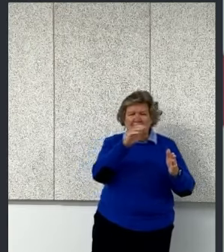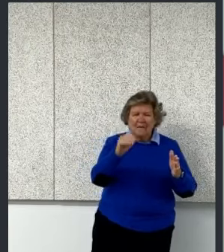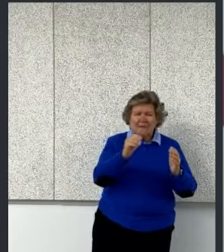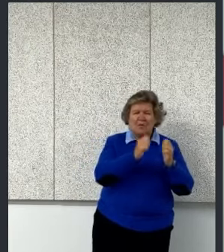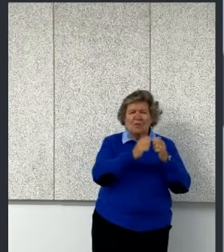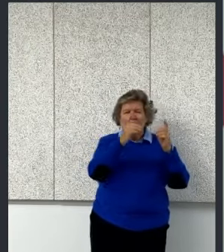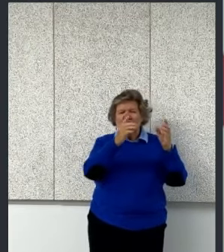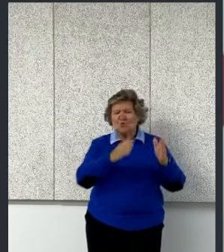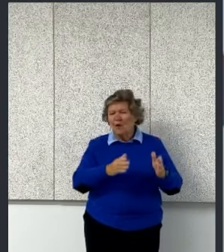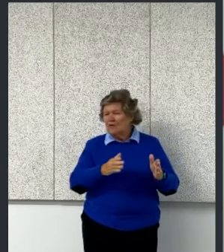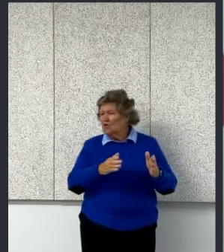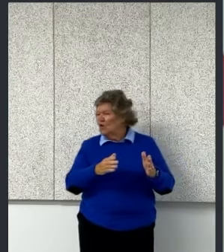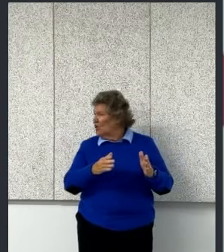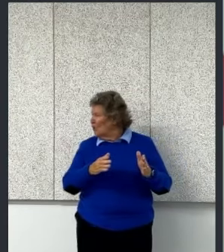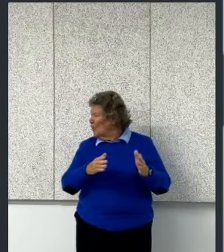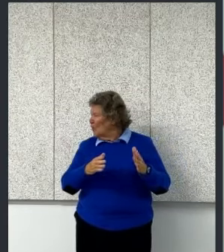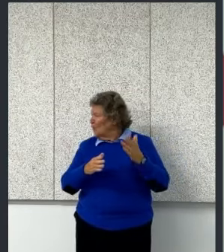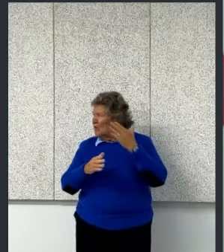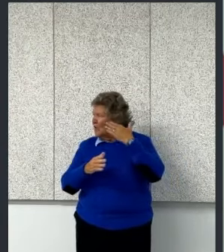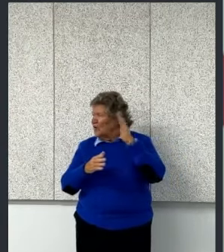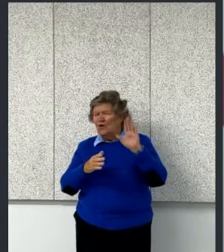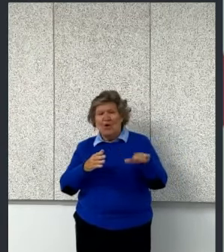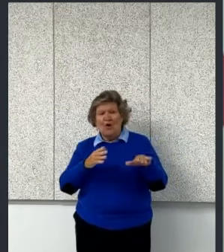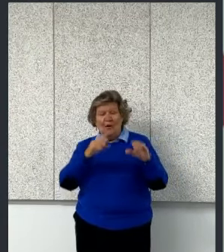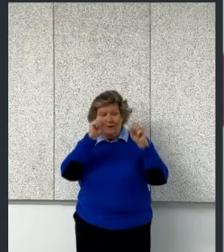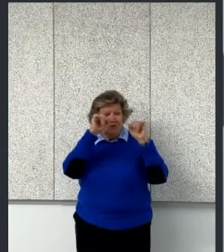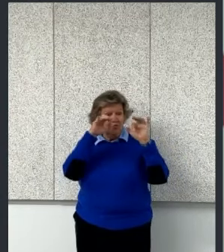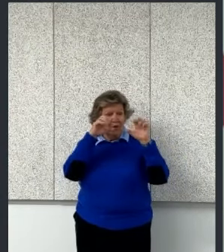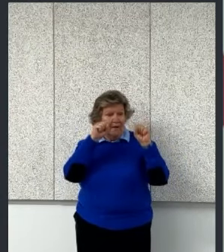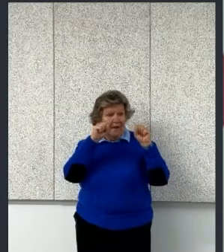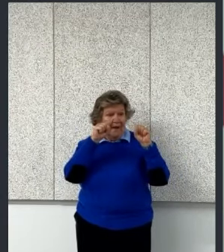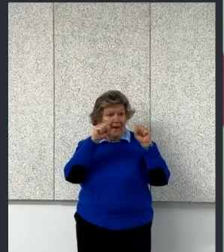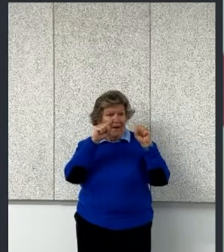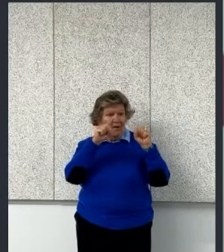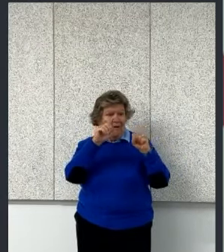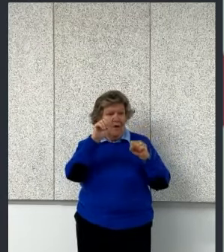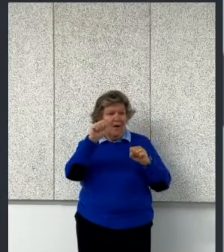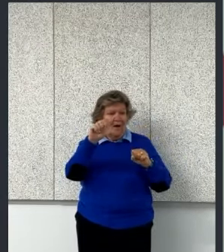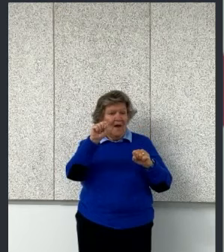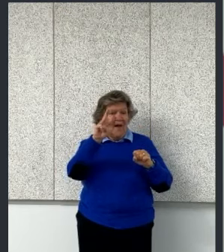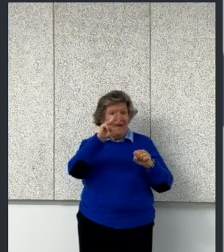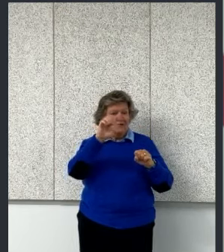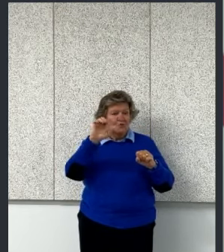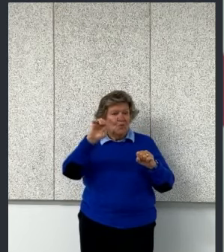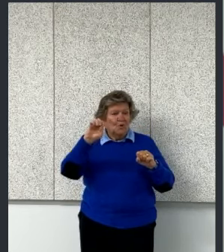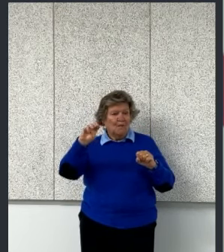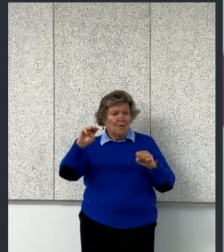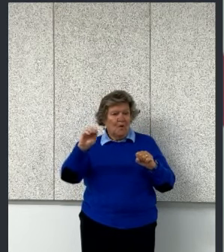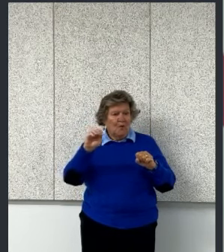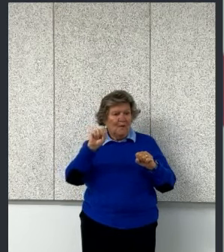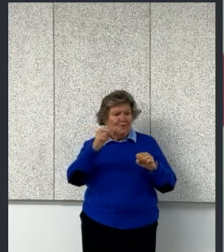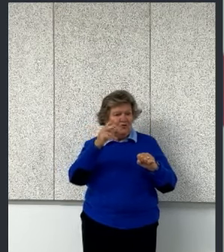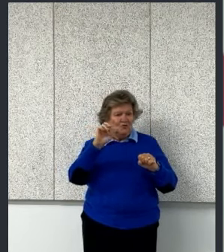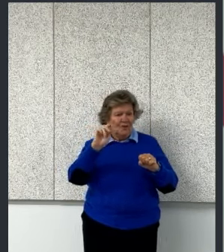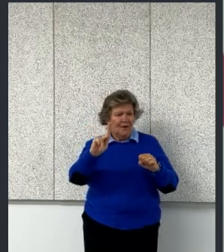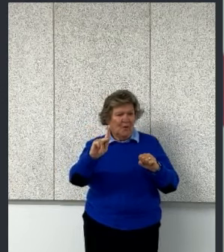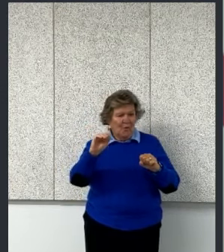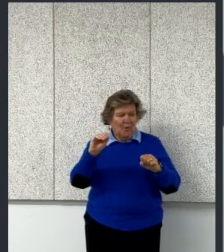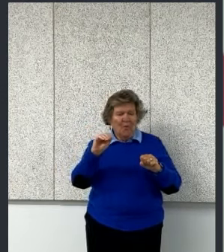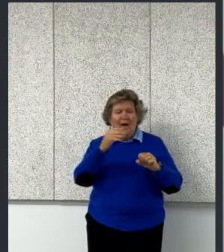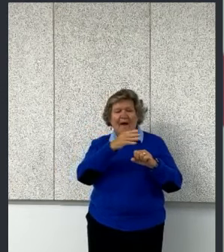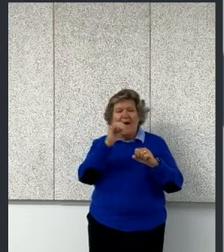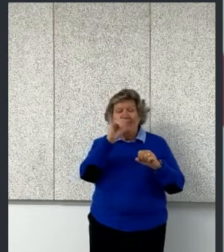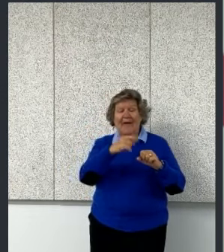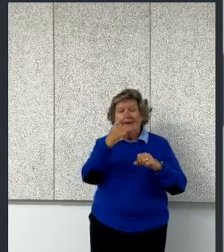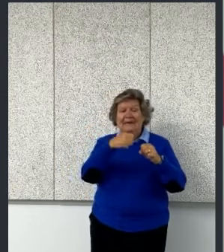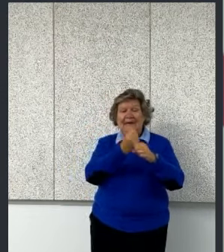director, human being extraordinaire, won the Alan Schneider Award from TCG last year, maybe the year